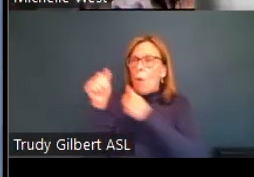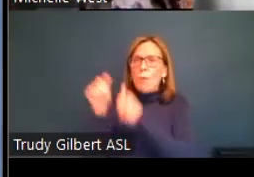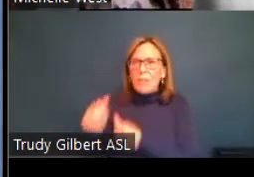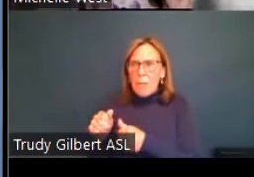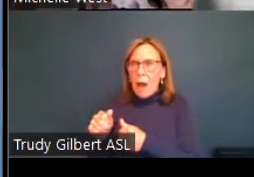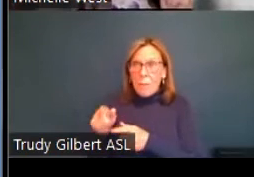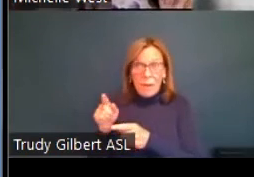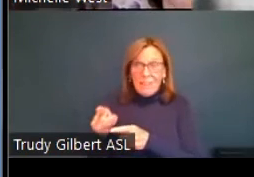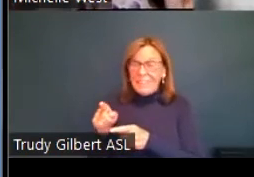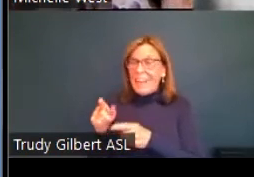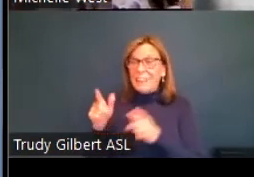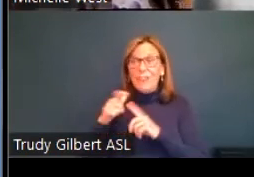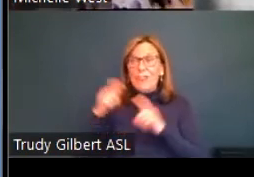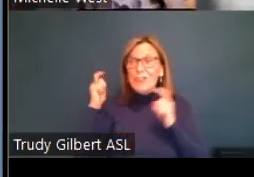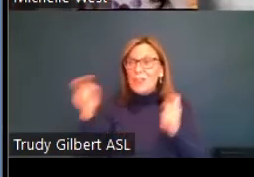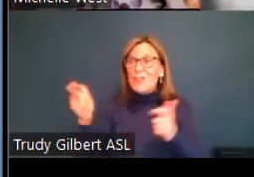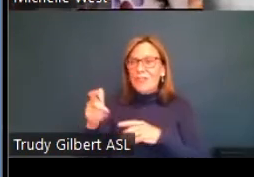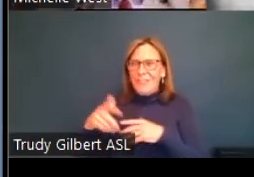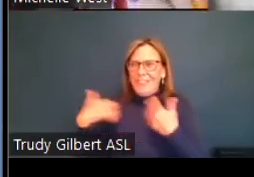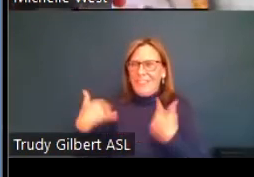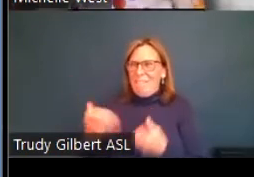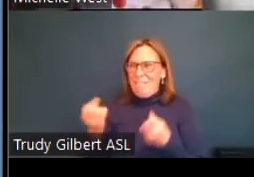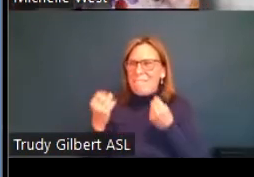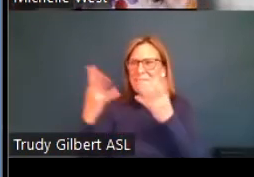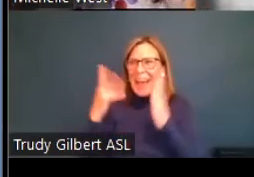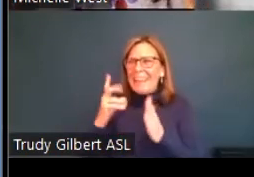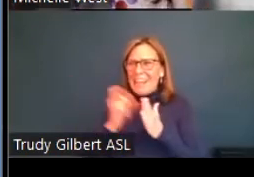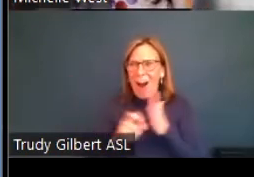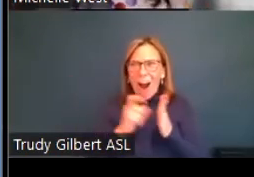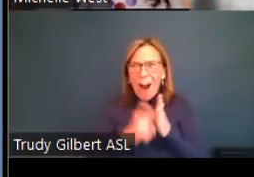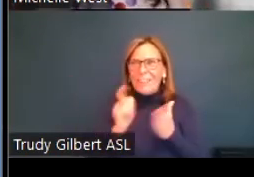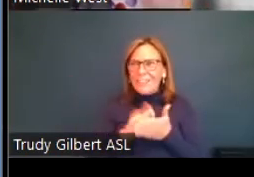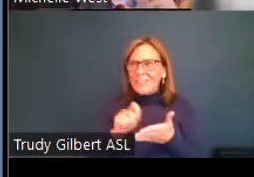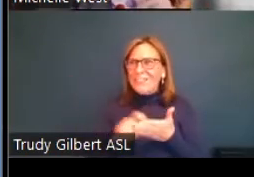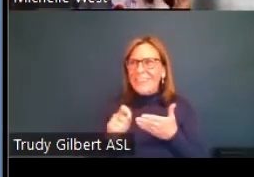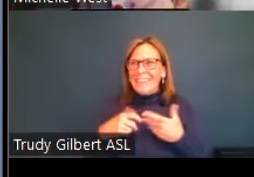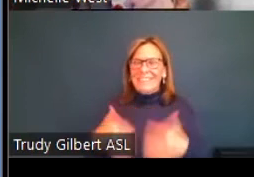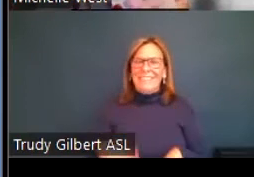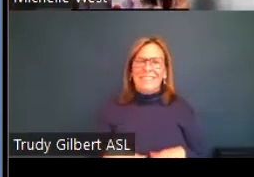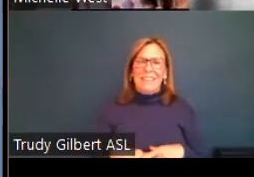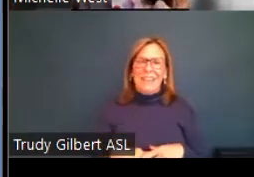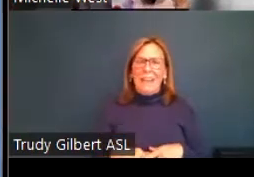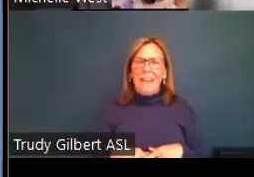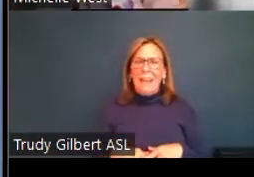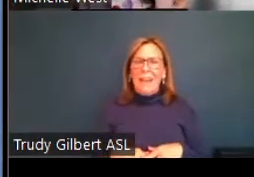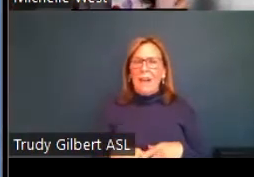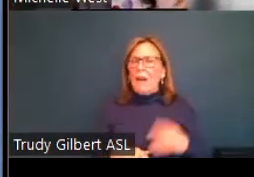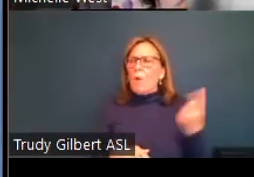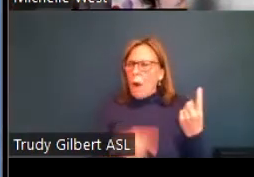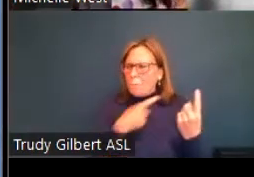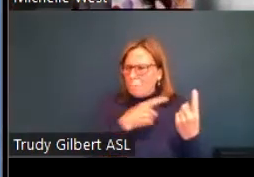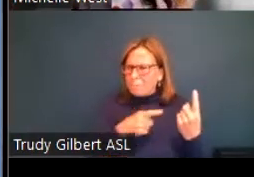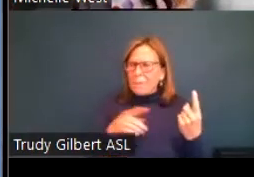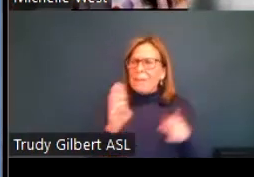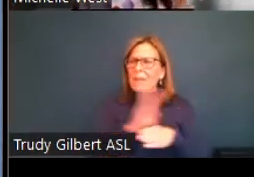the coverage that we got. And by the end of it, one of the business journal, they had an article